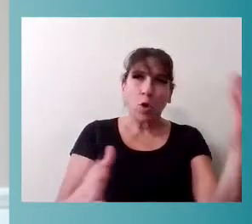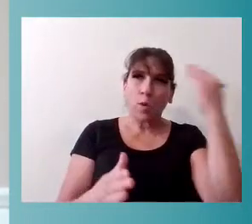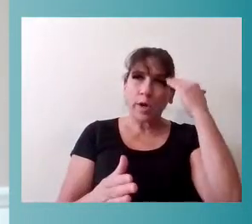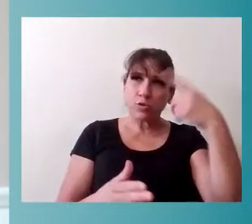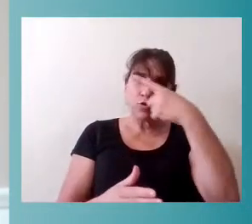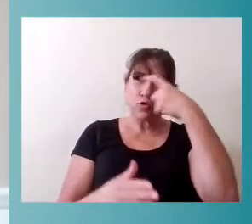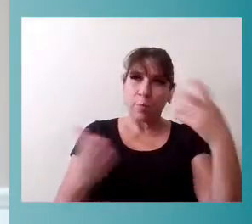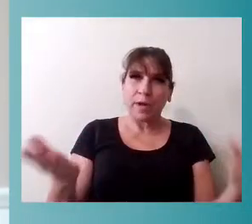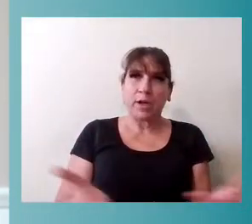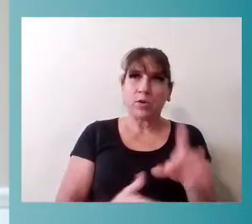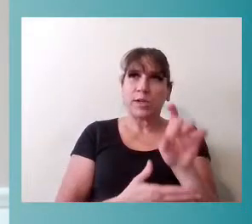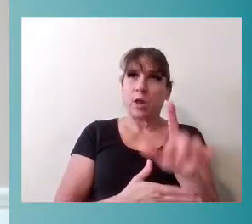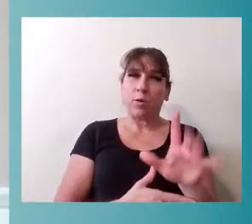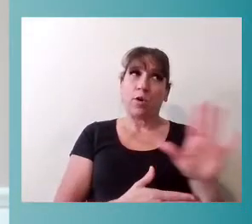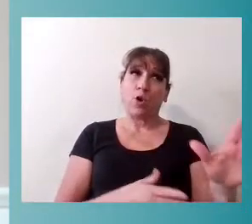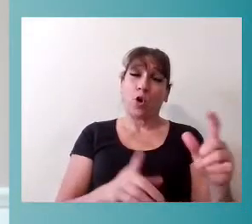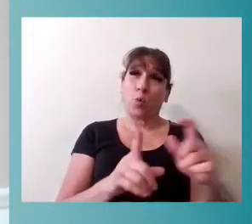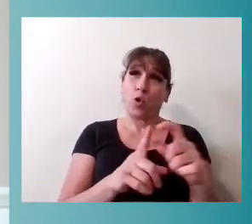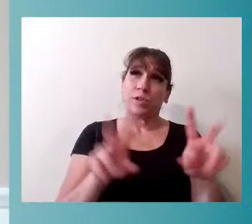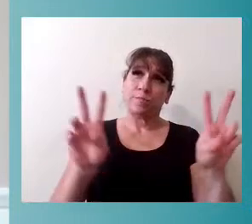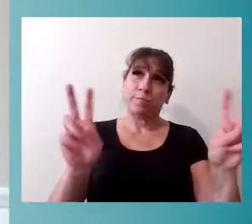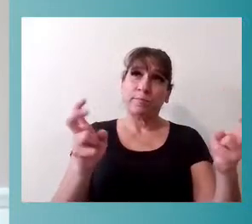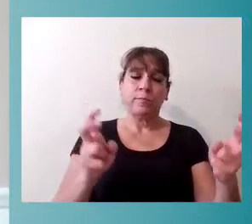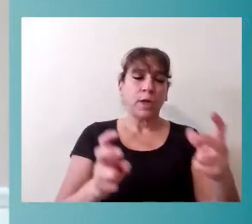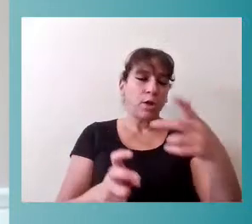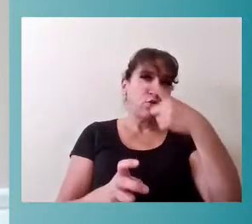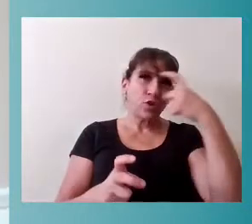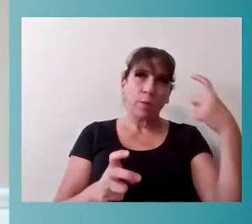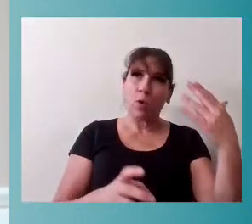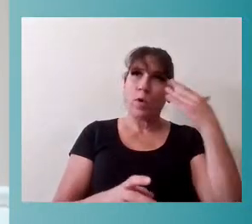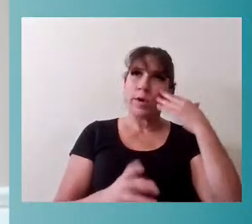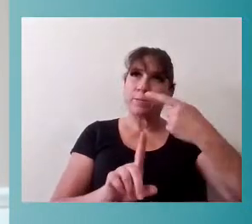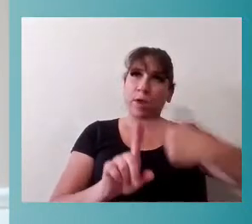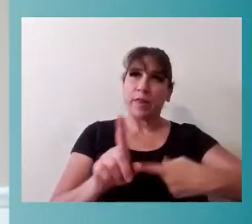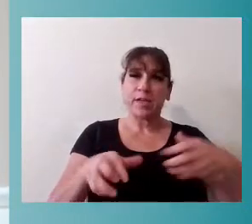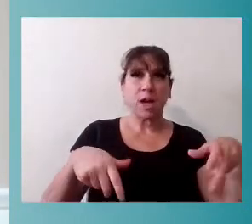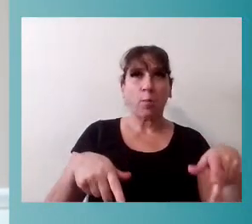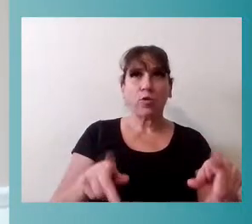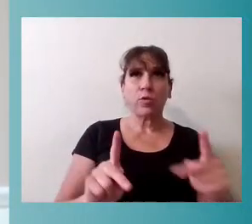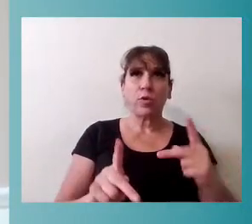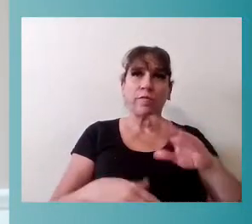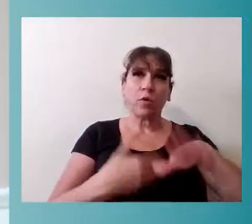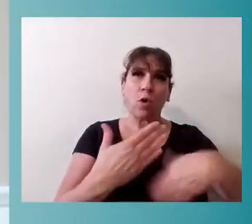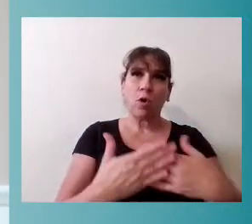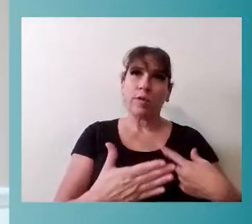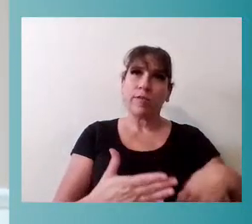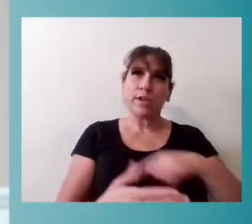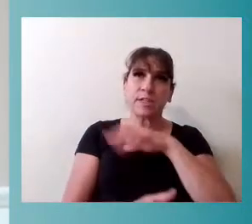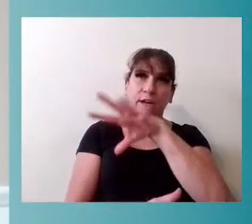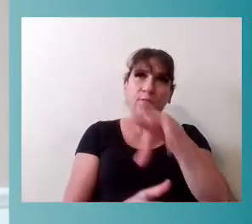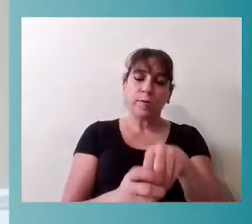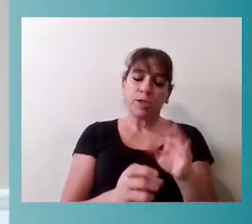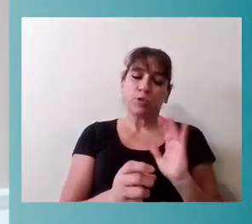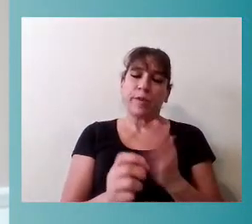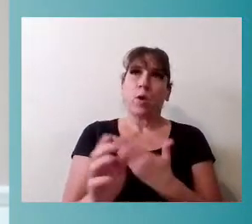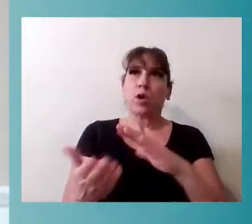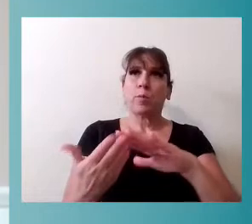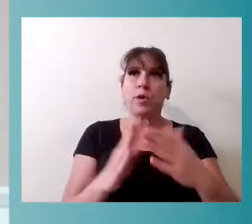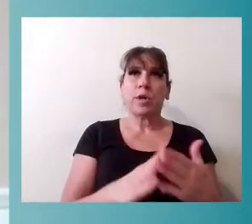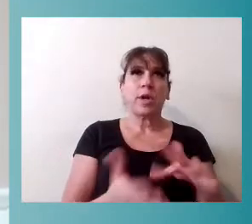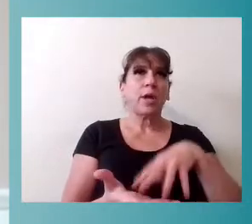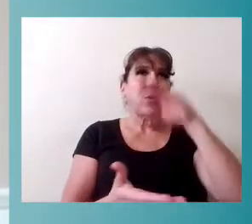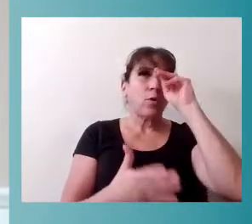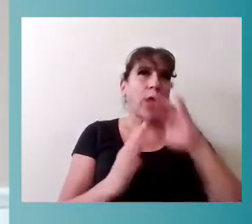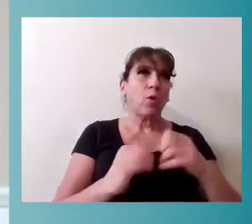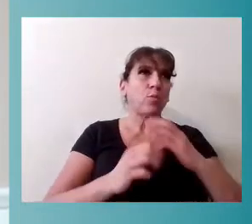Delaware. In her words, Trauma Awareness Month is an opportunity for all of us to engage with our community and learn how